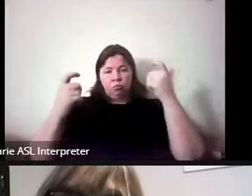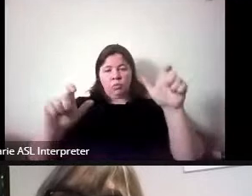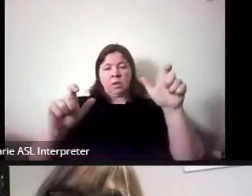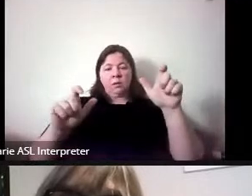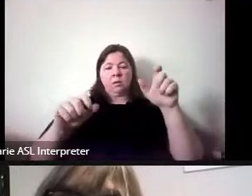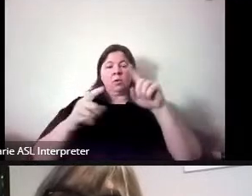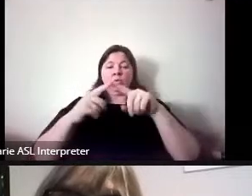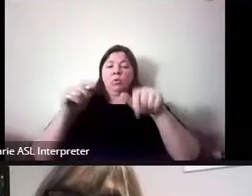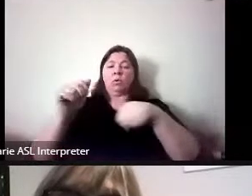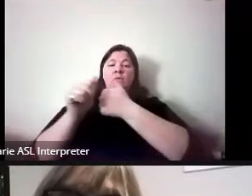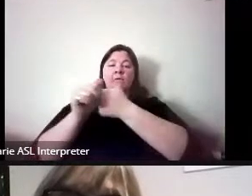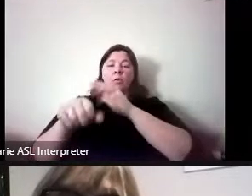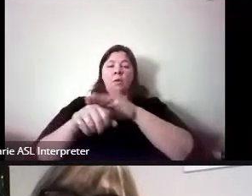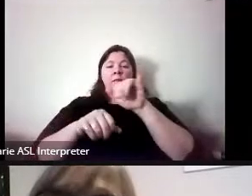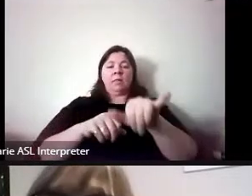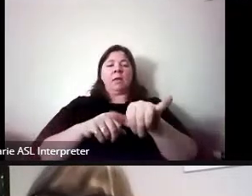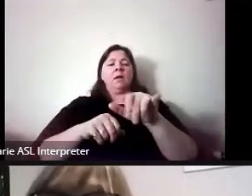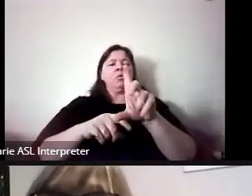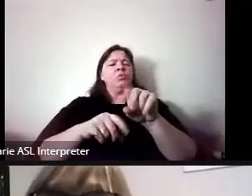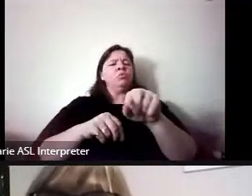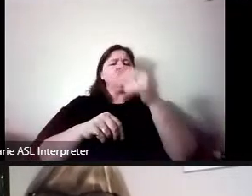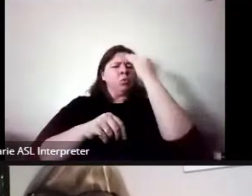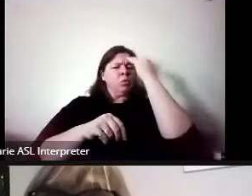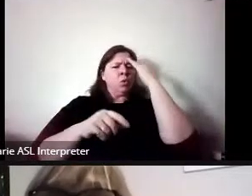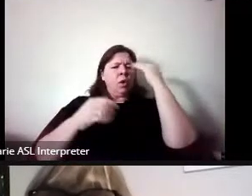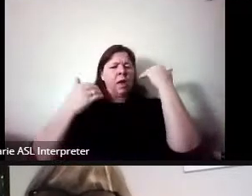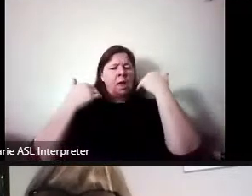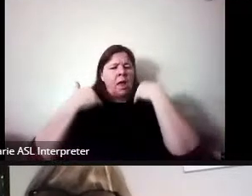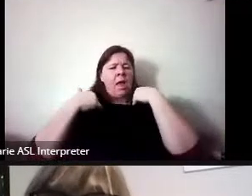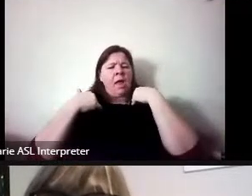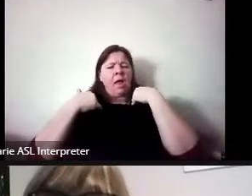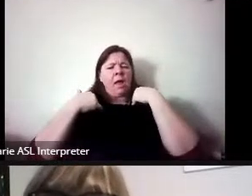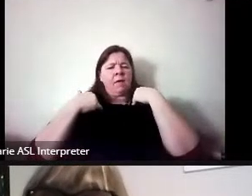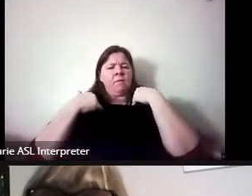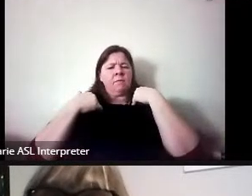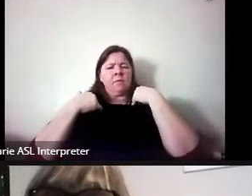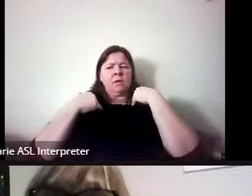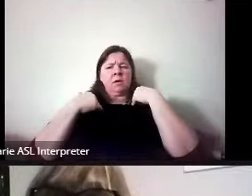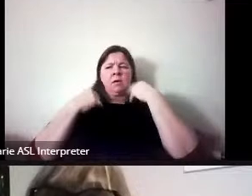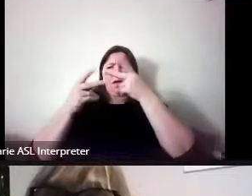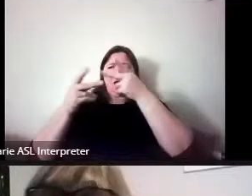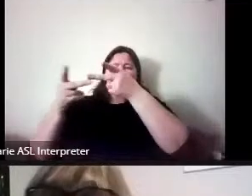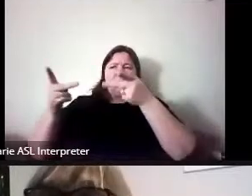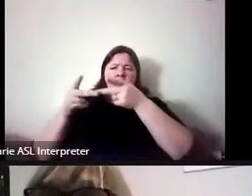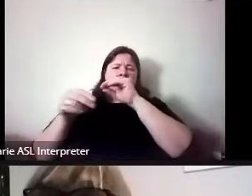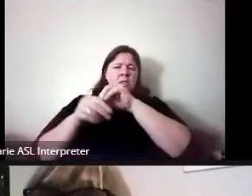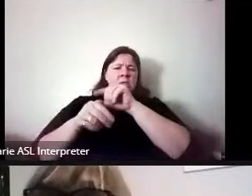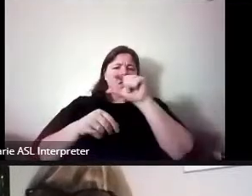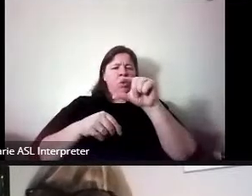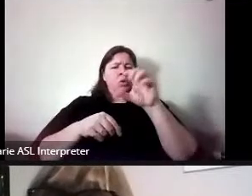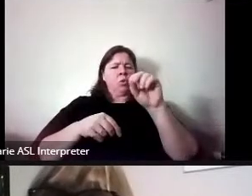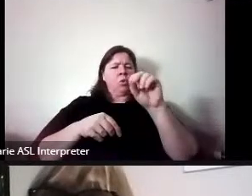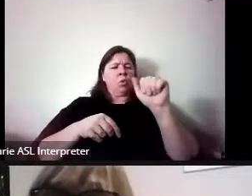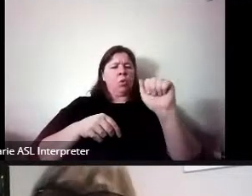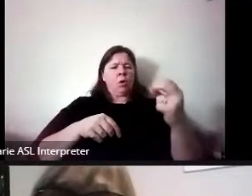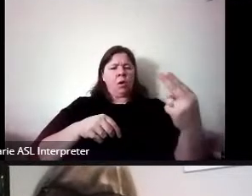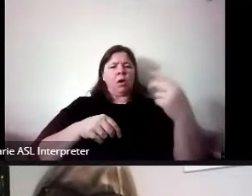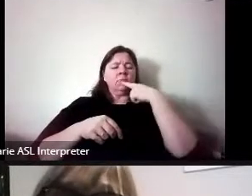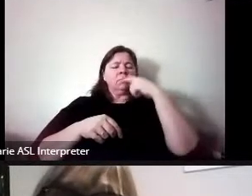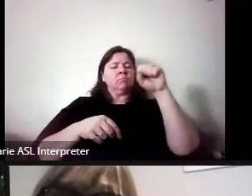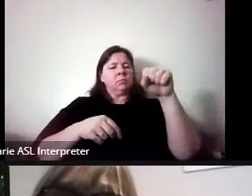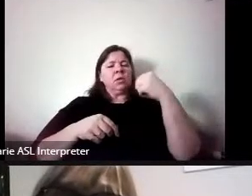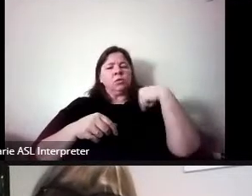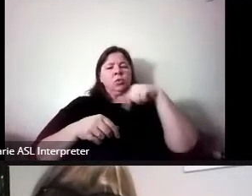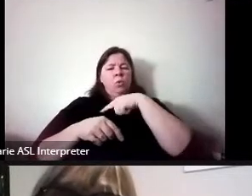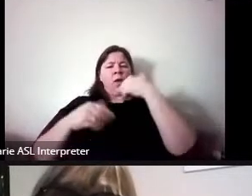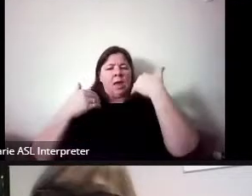up on that, do you know if you have a presence in Goa? Do you guys have a lot of members in Goa? Yeah, we have